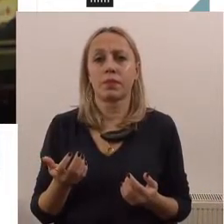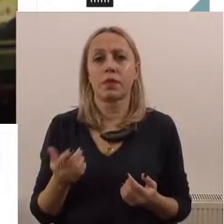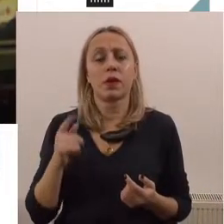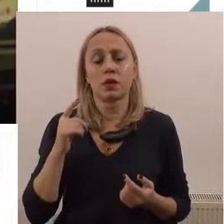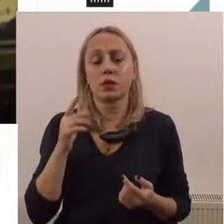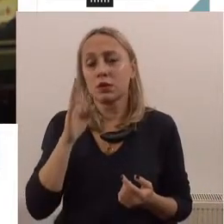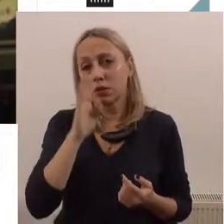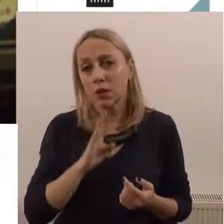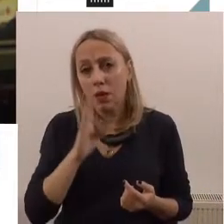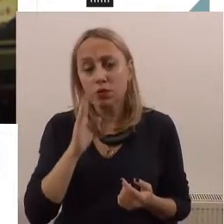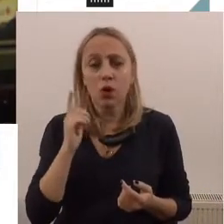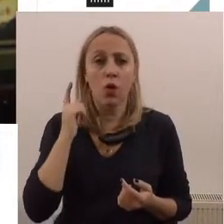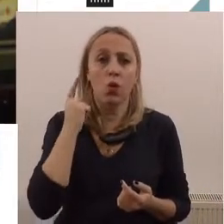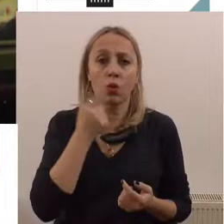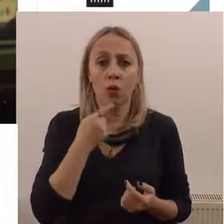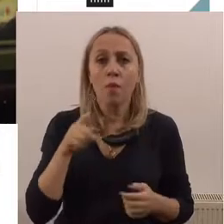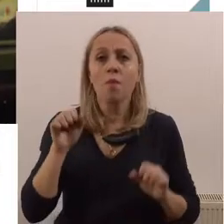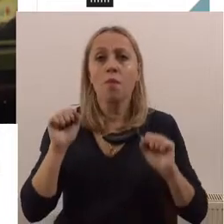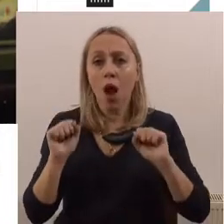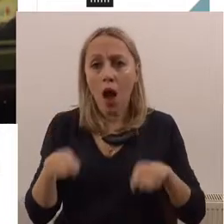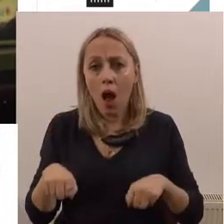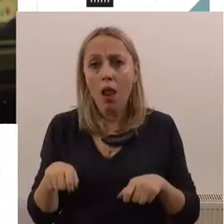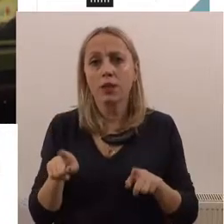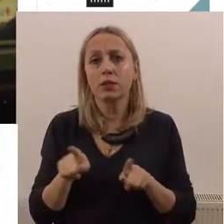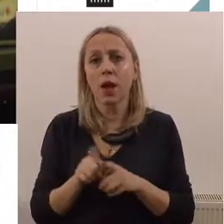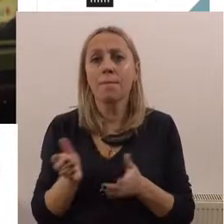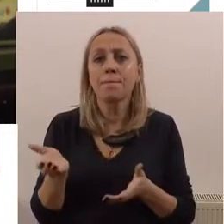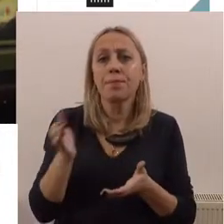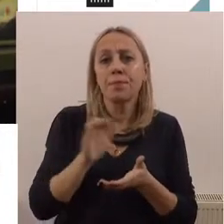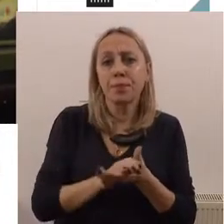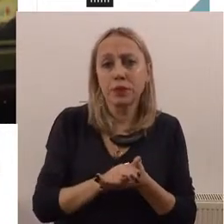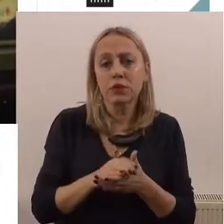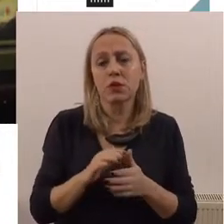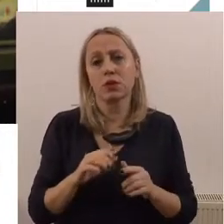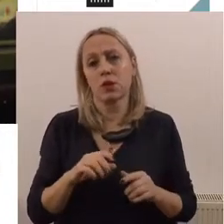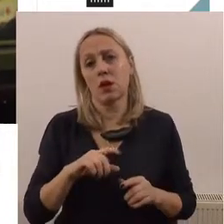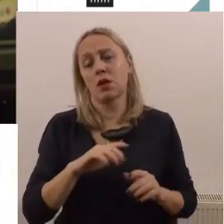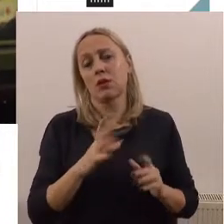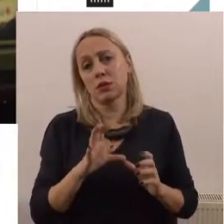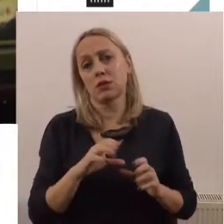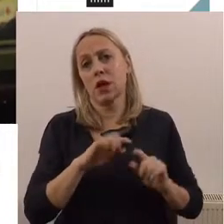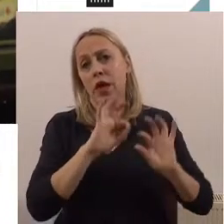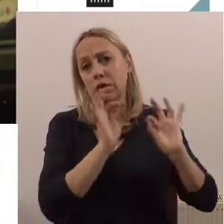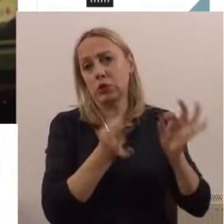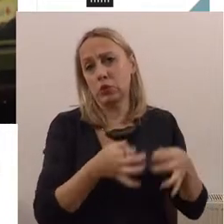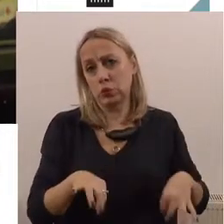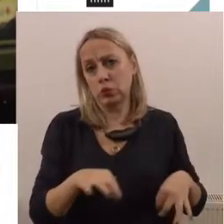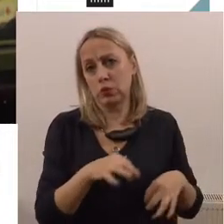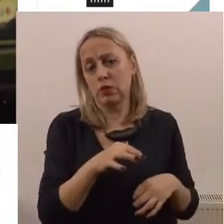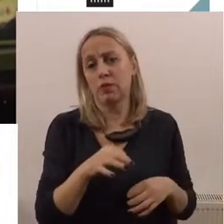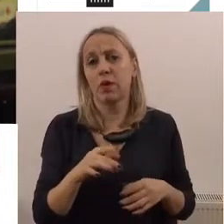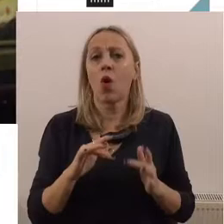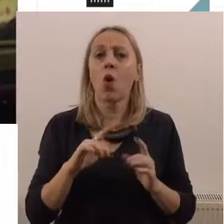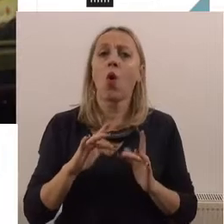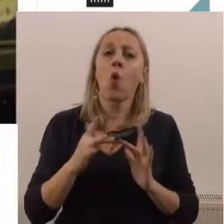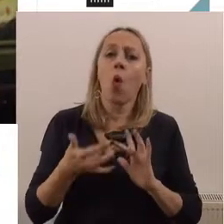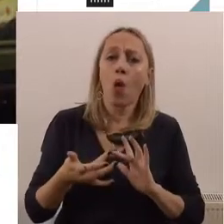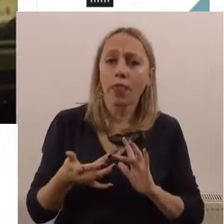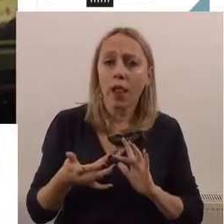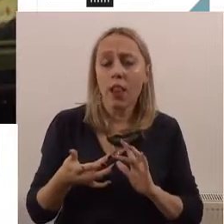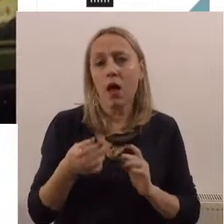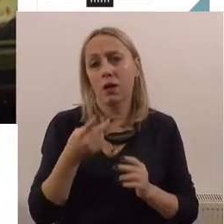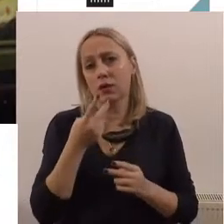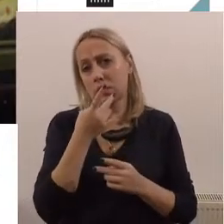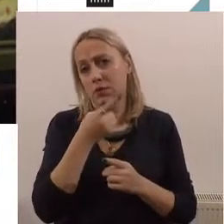mobility limitations, blind, deaf, hearing, visually impaired,